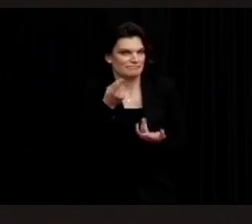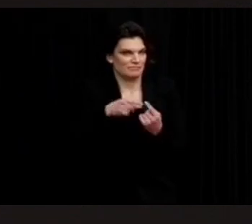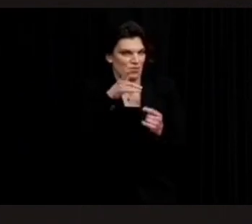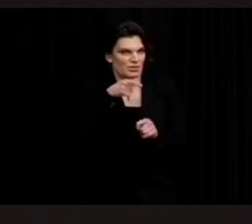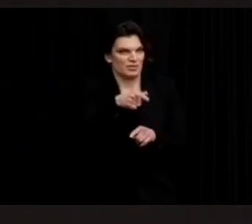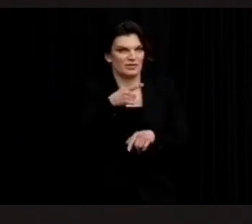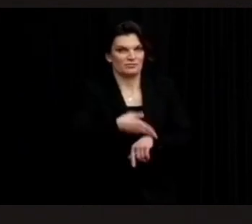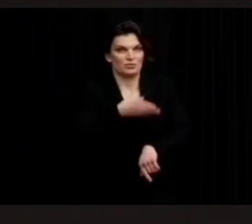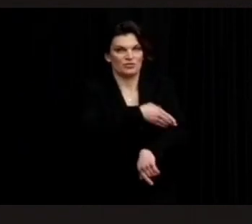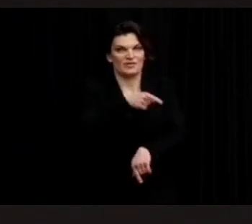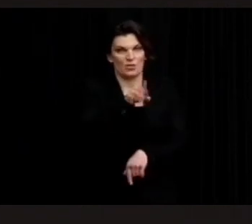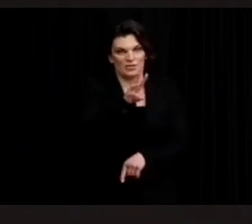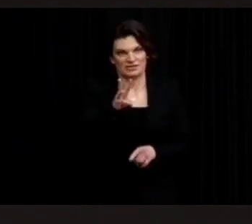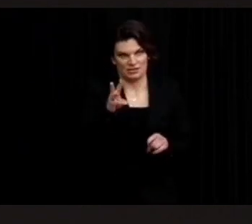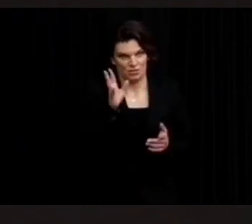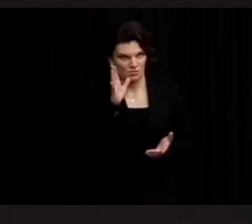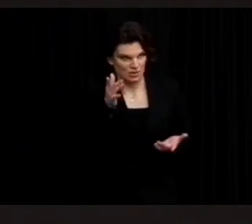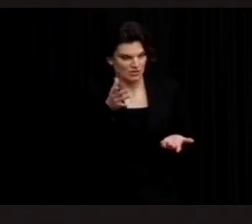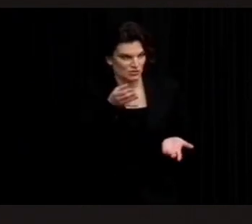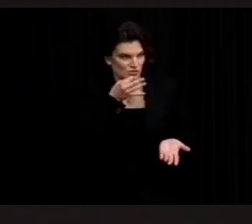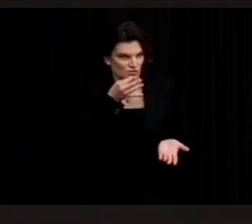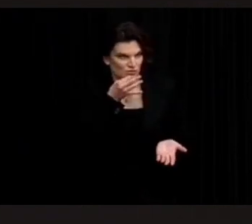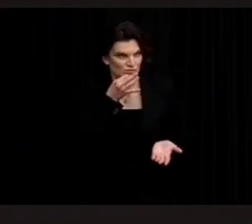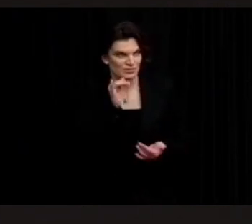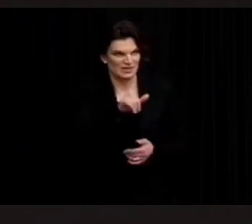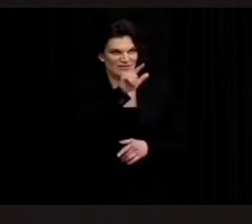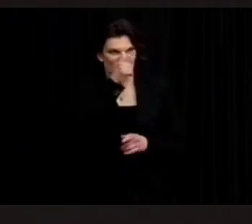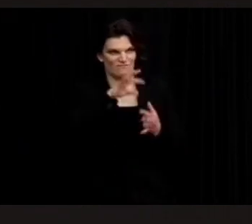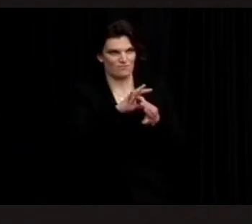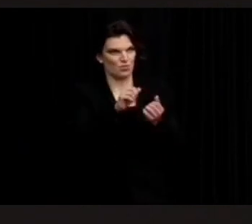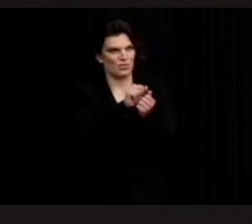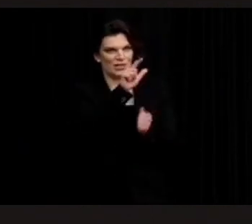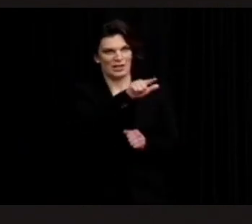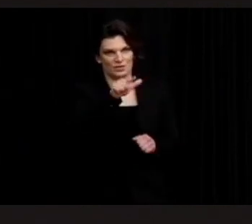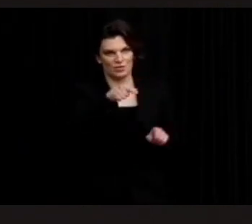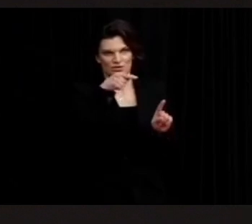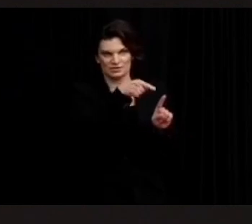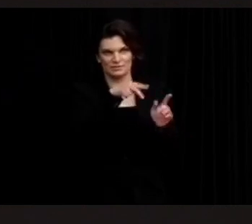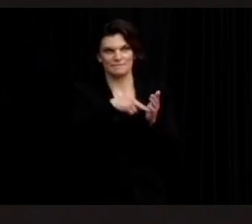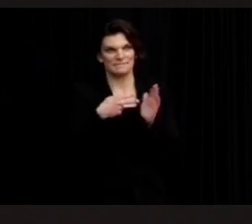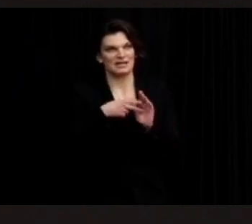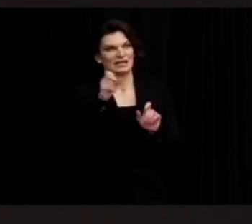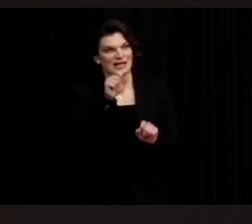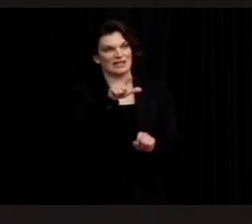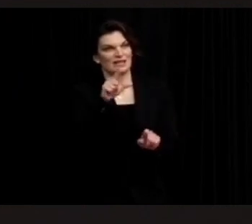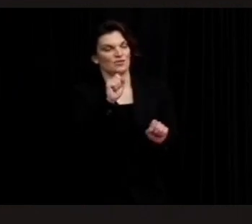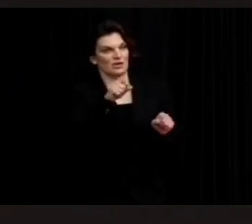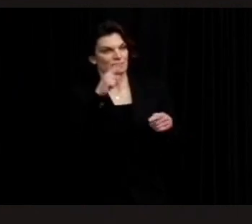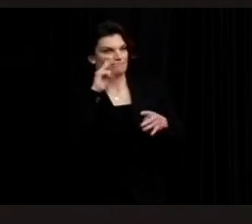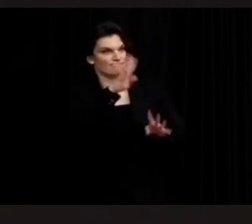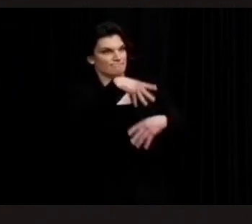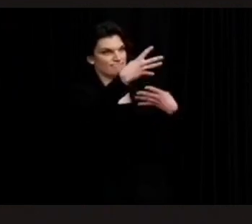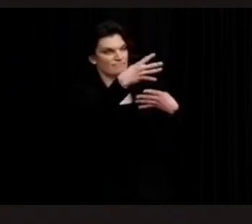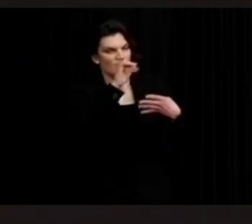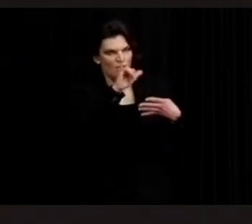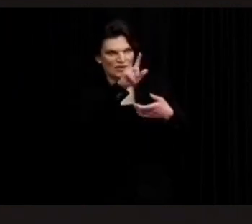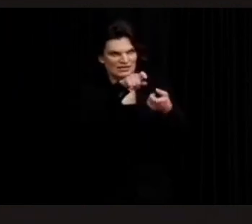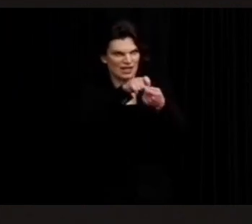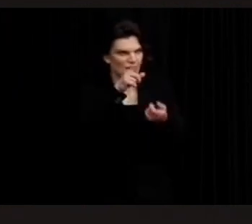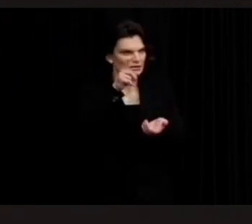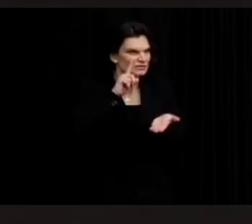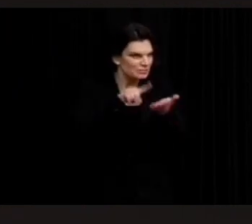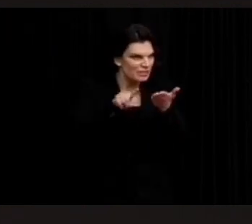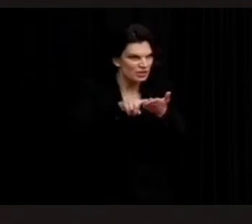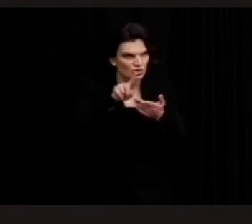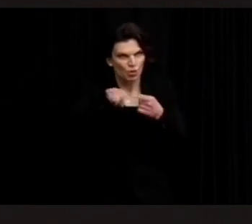improve that, that website that we have, which is our landlord portal, so that it'll allow the landlord to have real-time information of when exactly an inspection